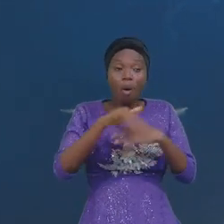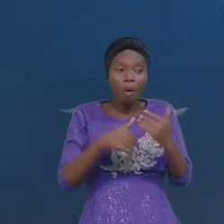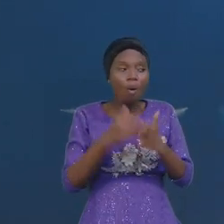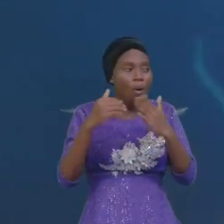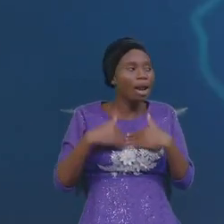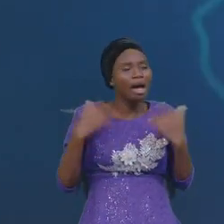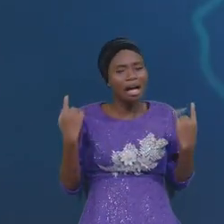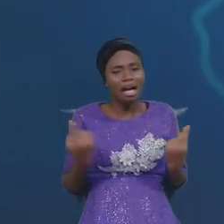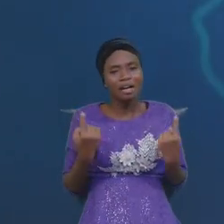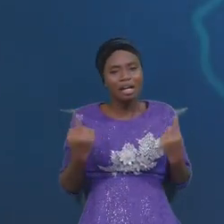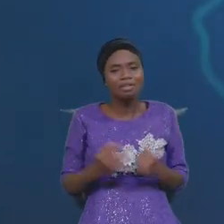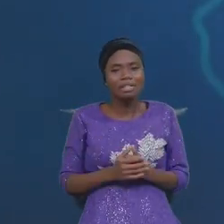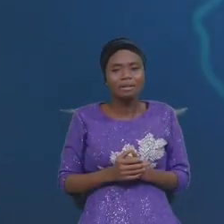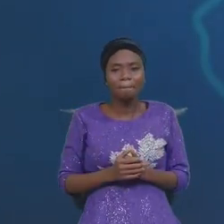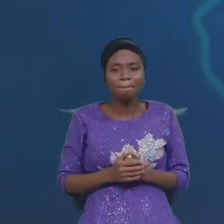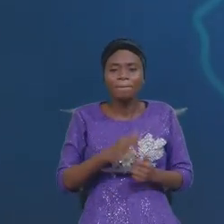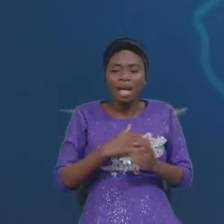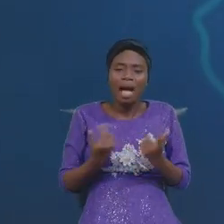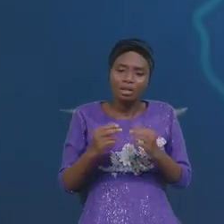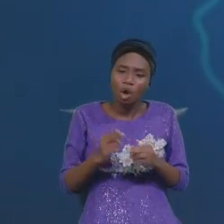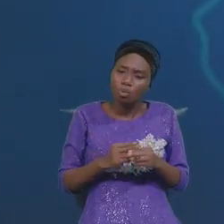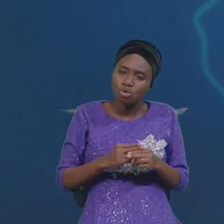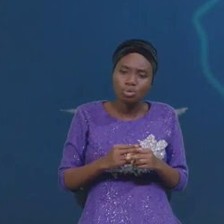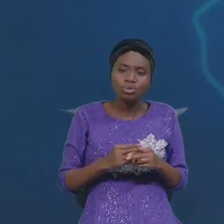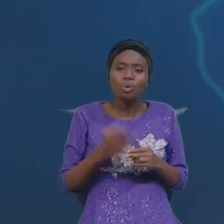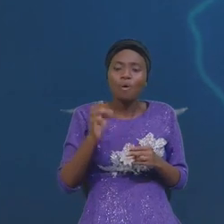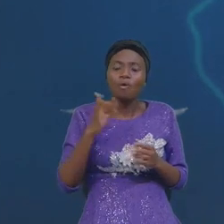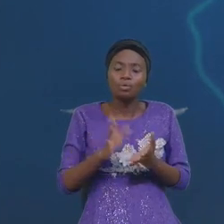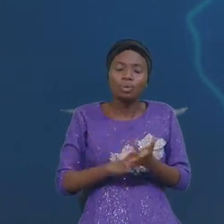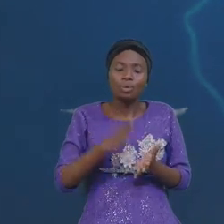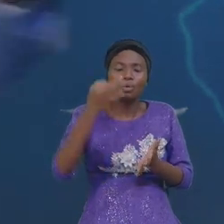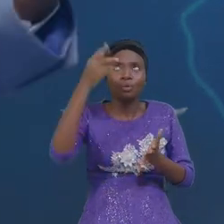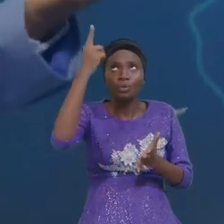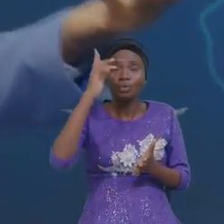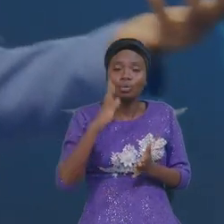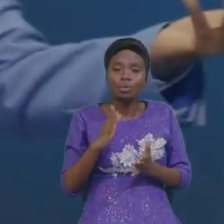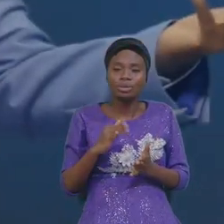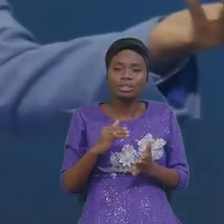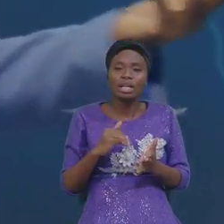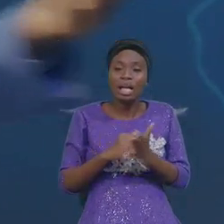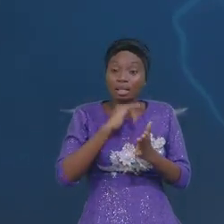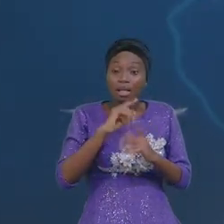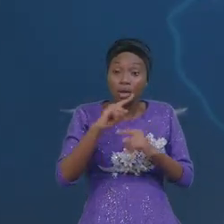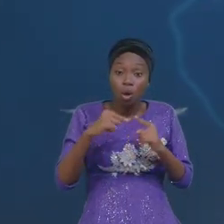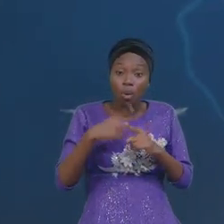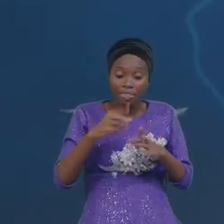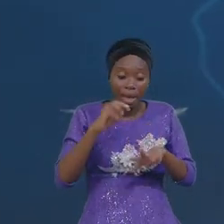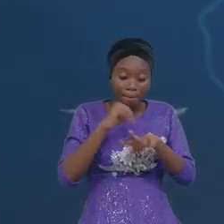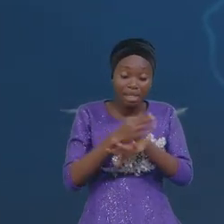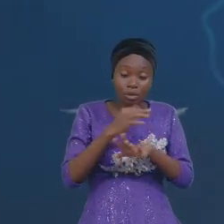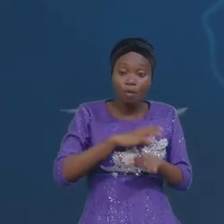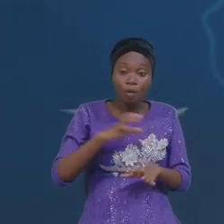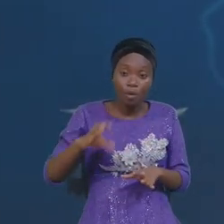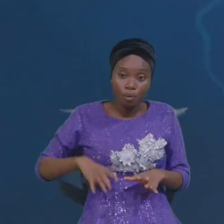sinned and come short of the glory of God. It's when the message of Christ,